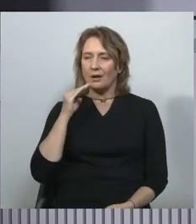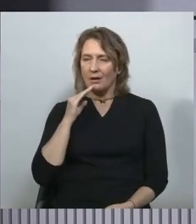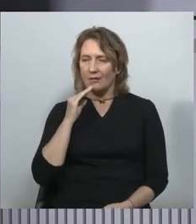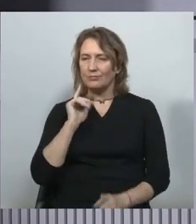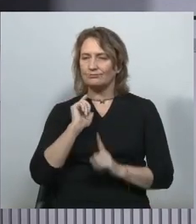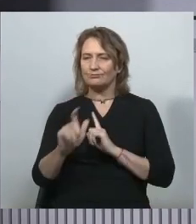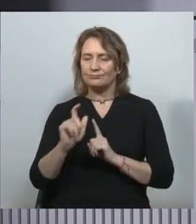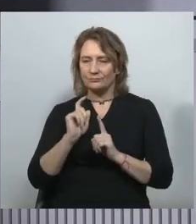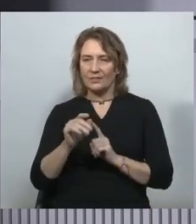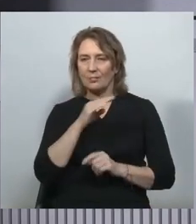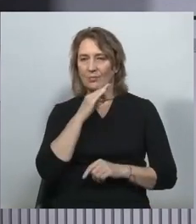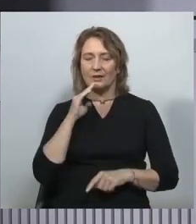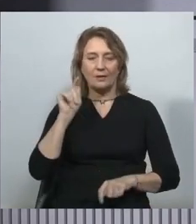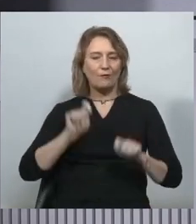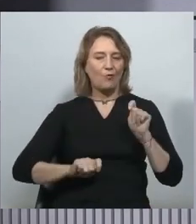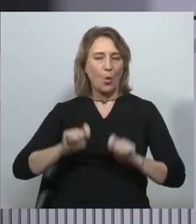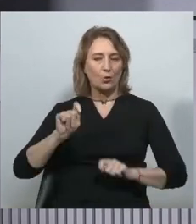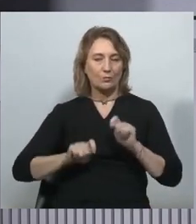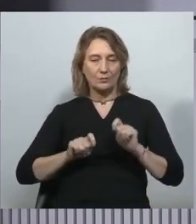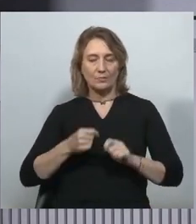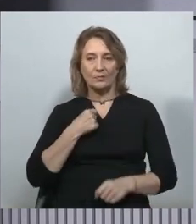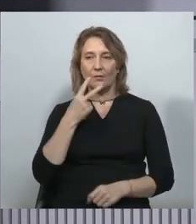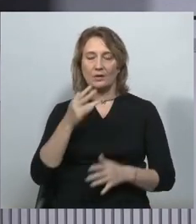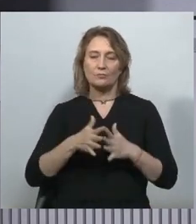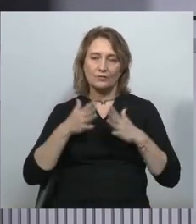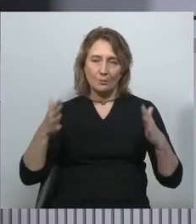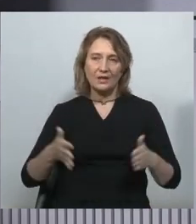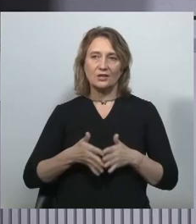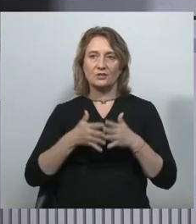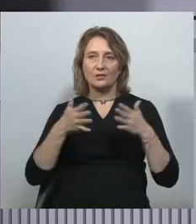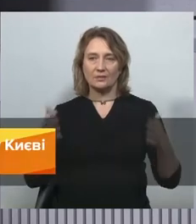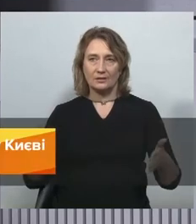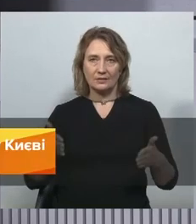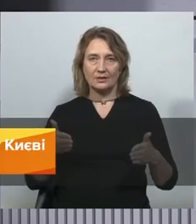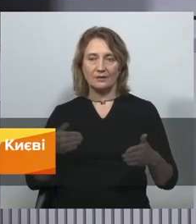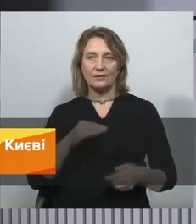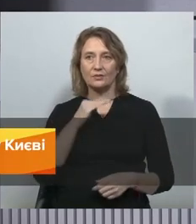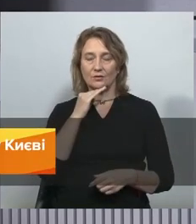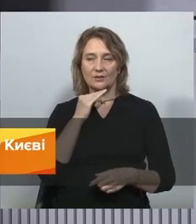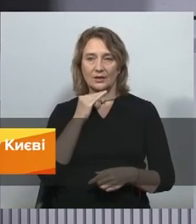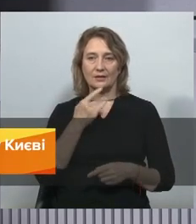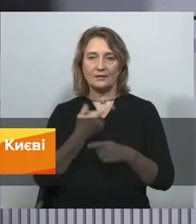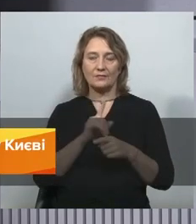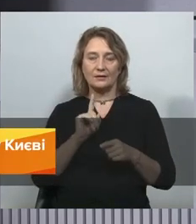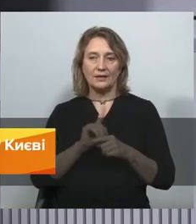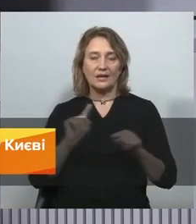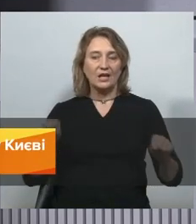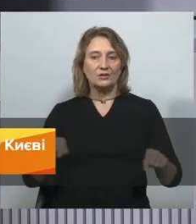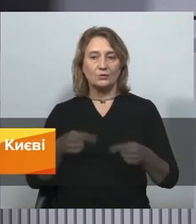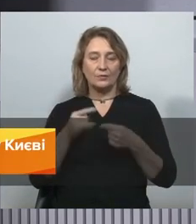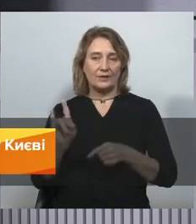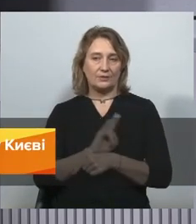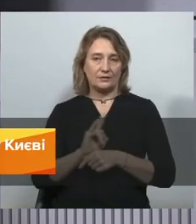of challenges, lots of different new forms. And we see more and more of creative approaches to